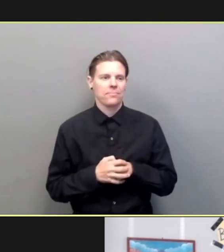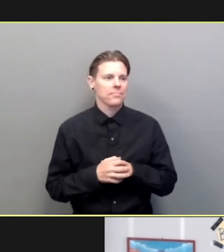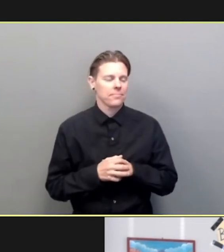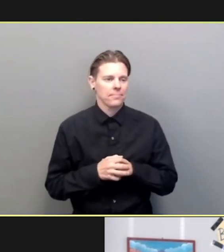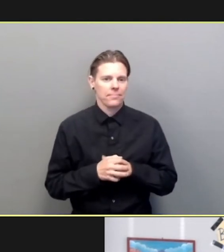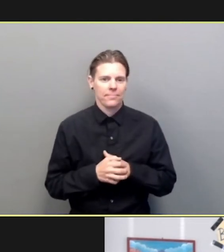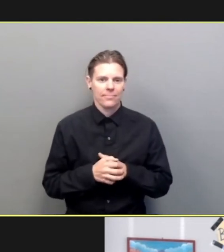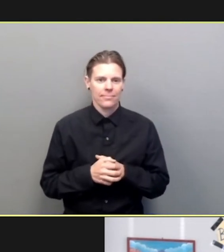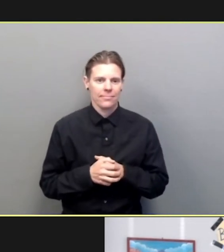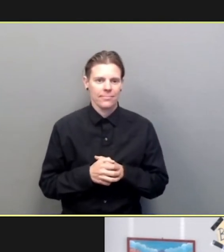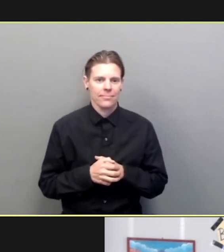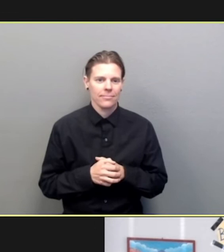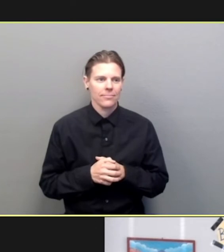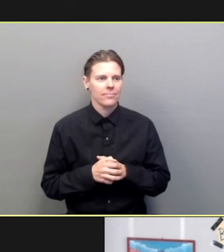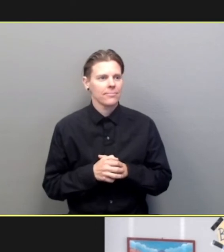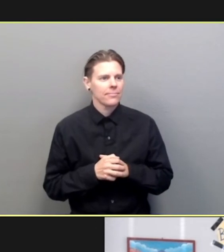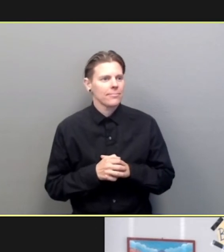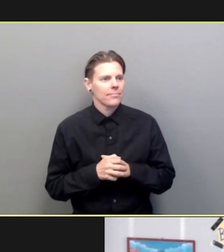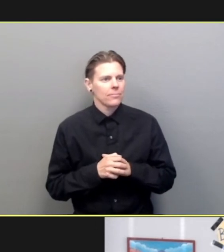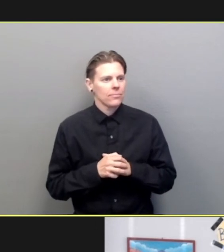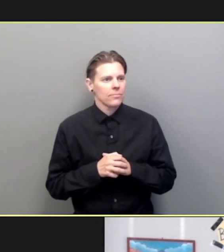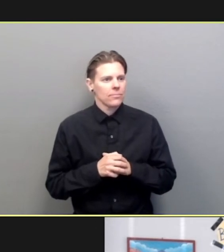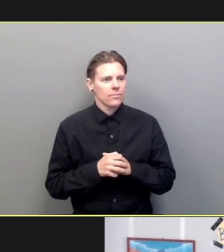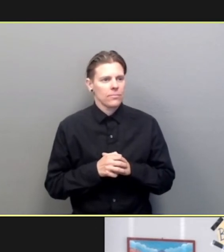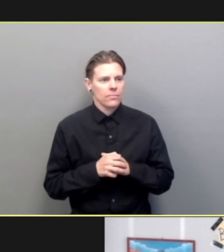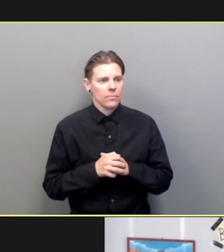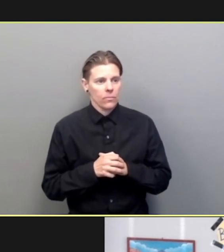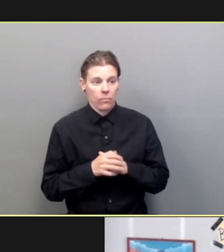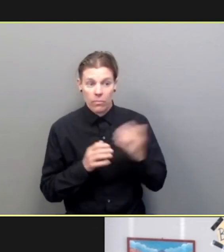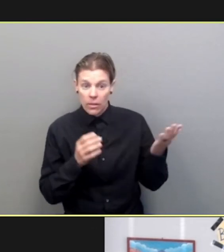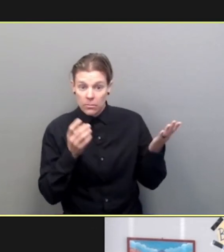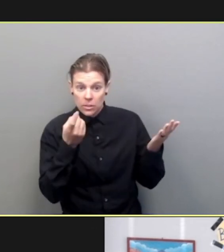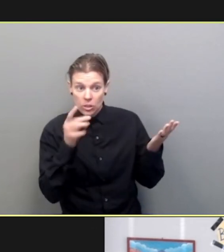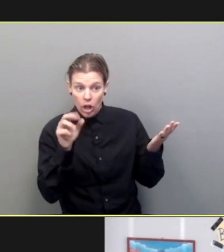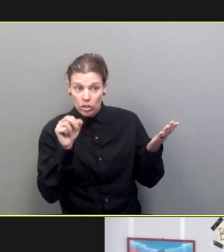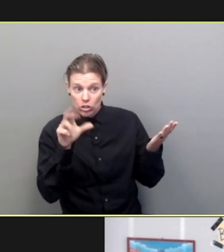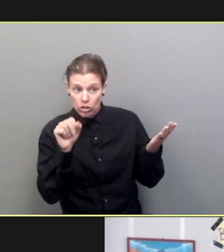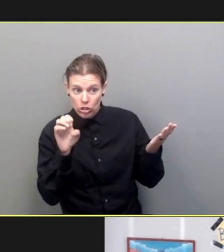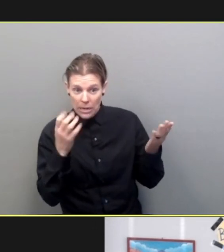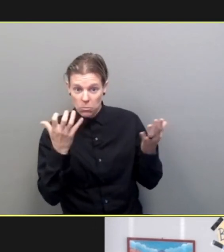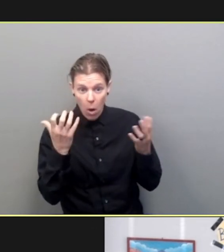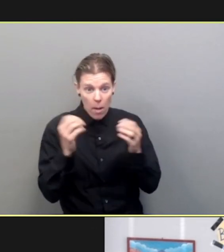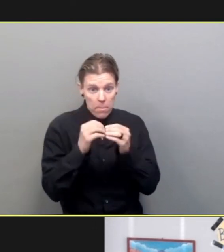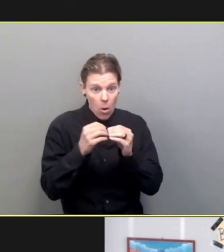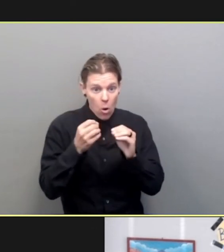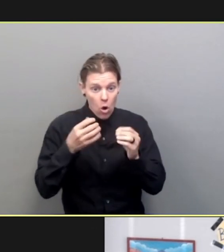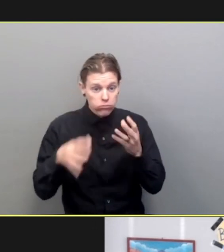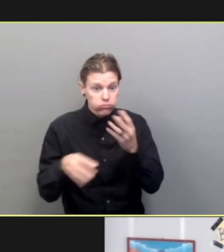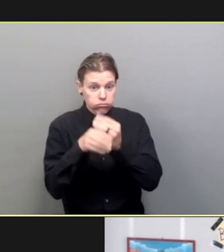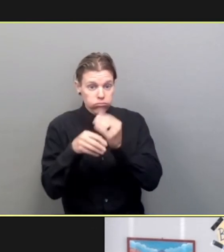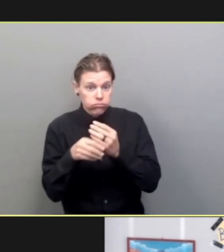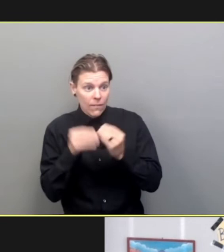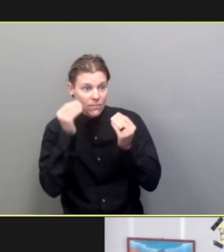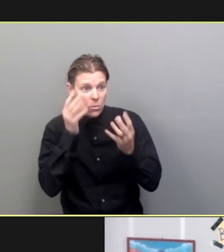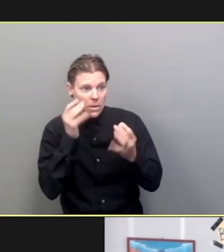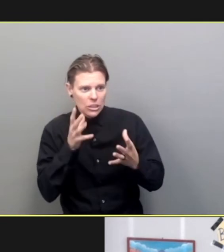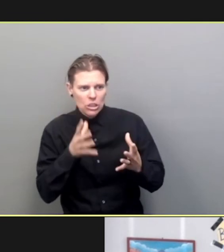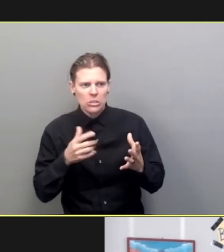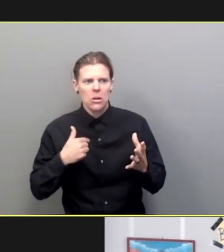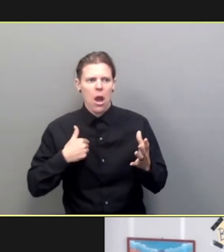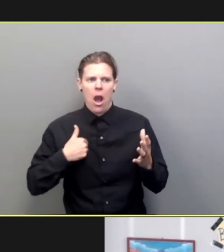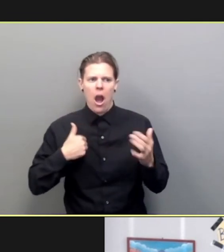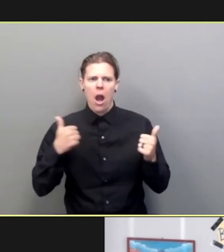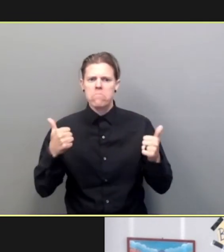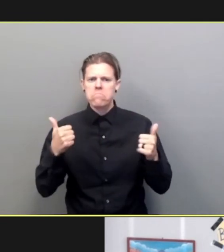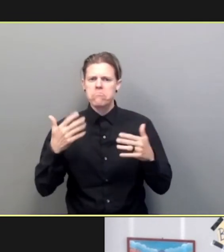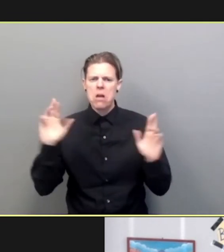Okay, Dr. Scrace, are you still looking for information or comfortable going on to the next No, question? I'm good. I'm good moving on. I know the Okay. number was in the 70s, so that's